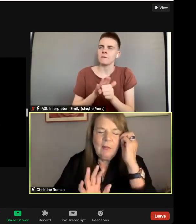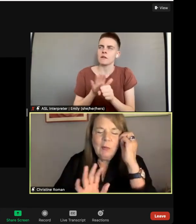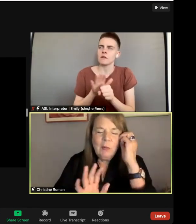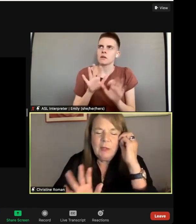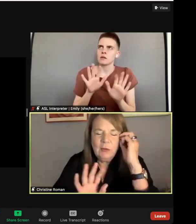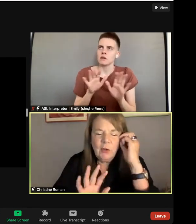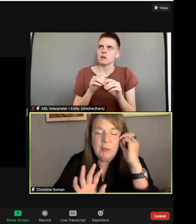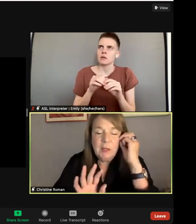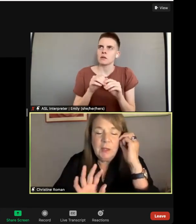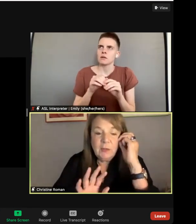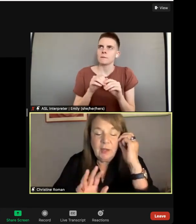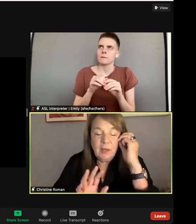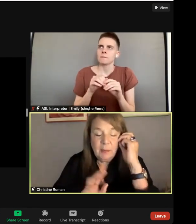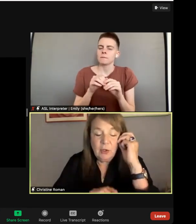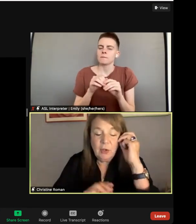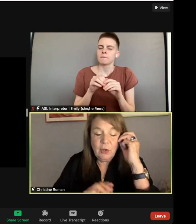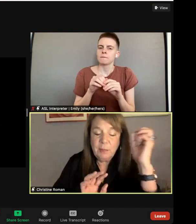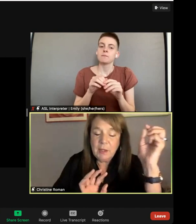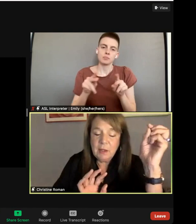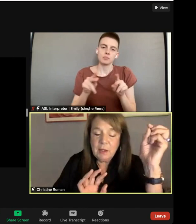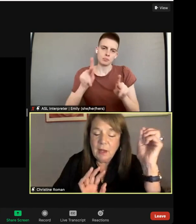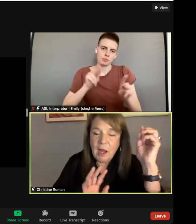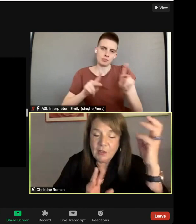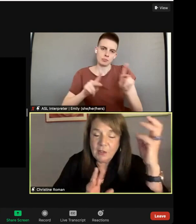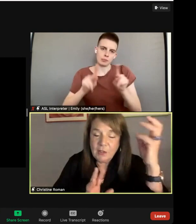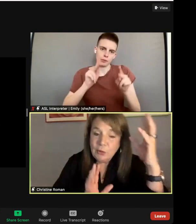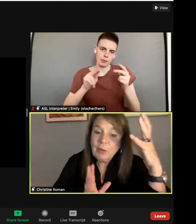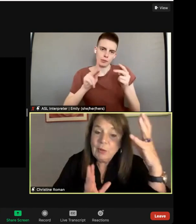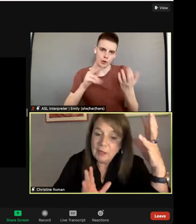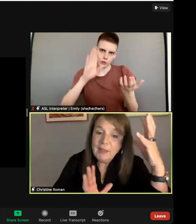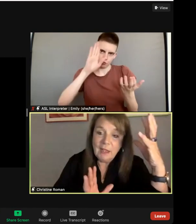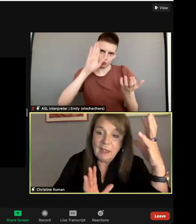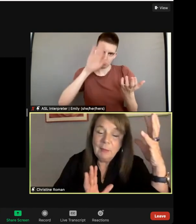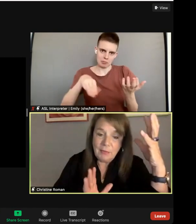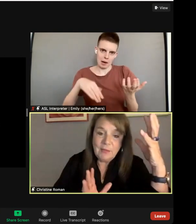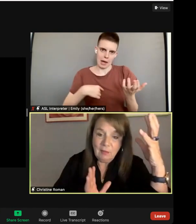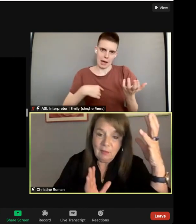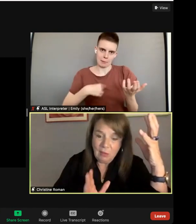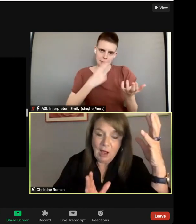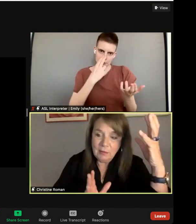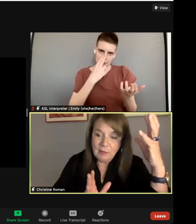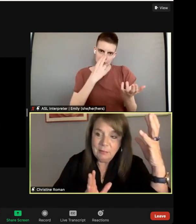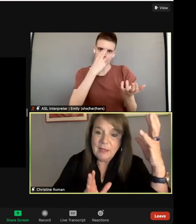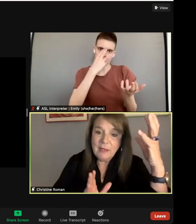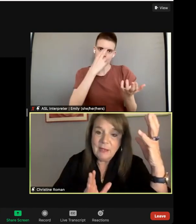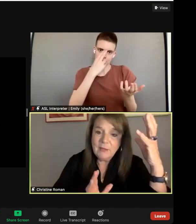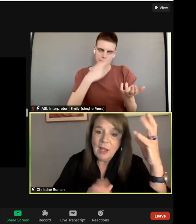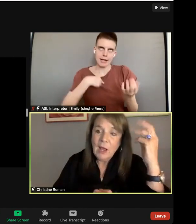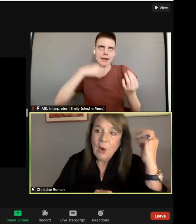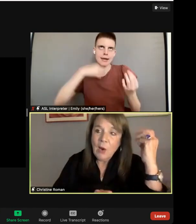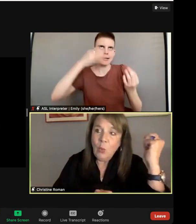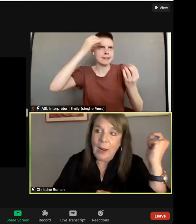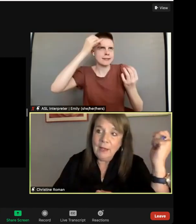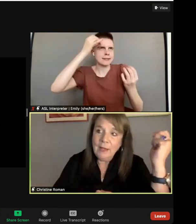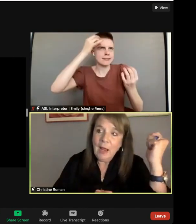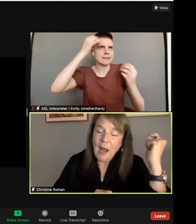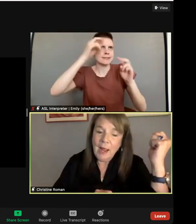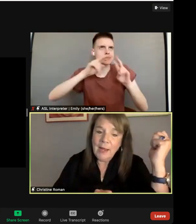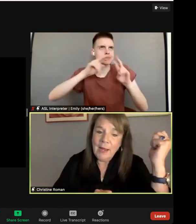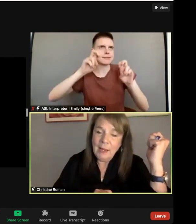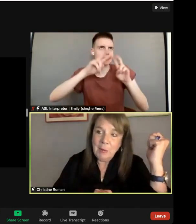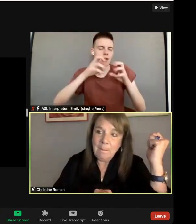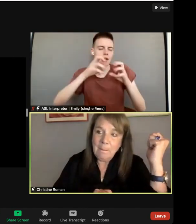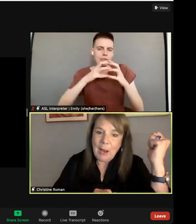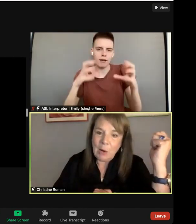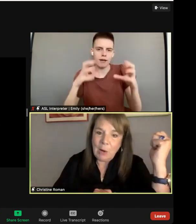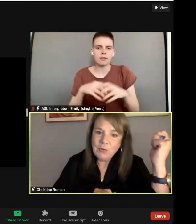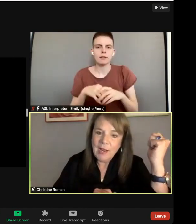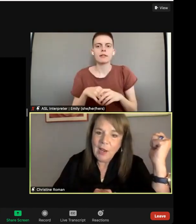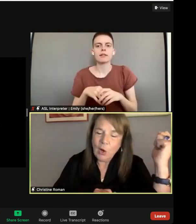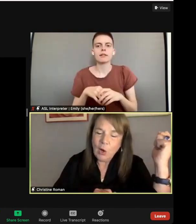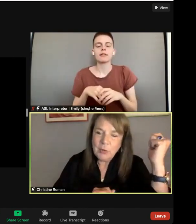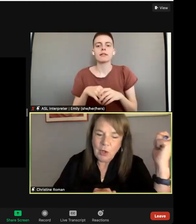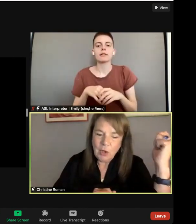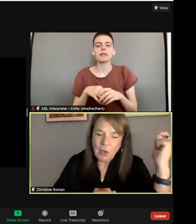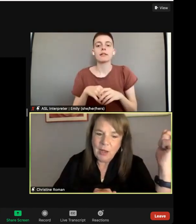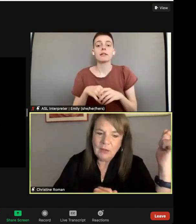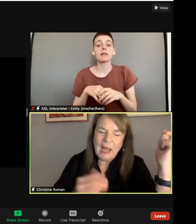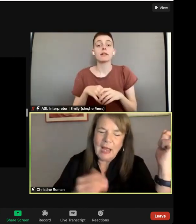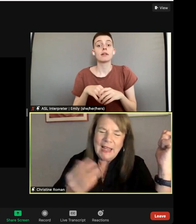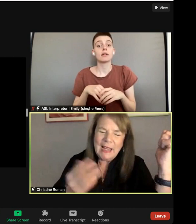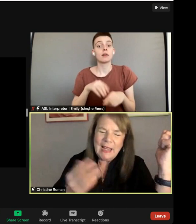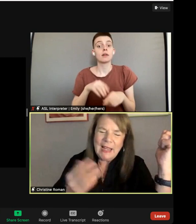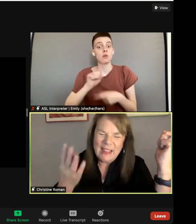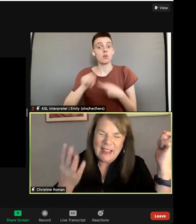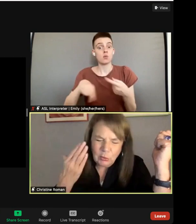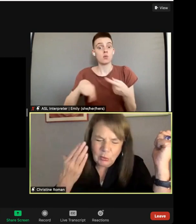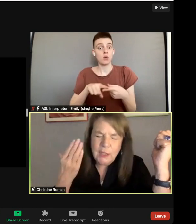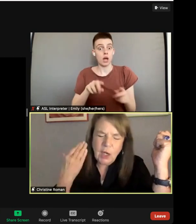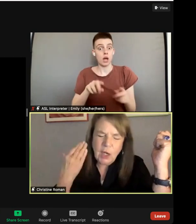and everyone who knows me knows I am a nerd, but I do really think about this a lot, because when I am about to help a